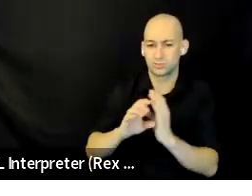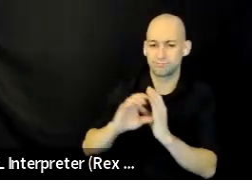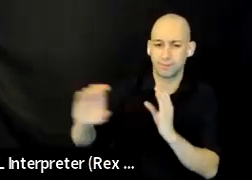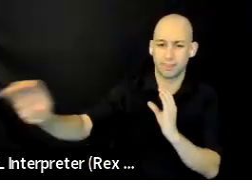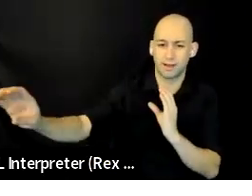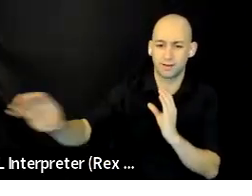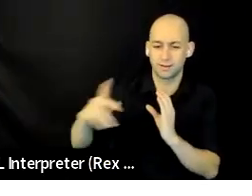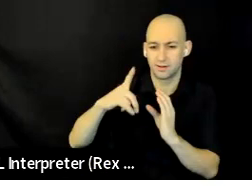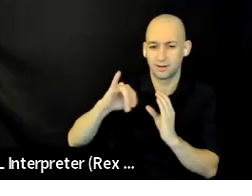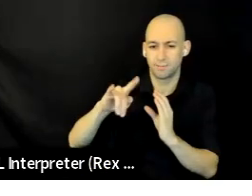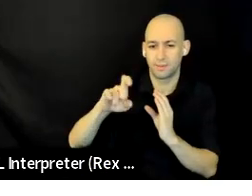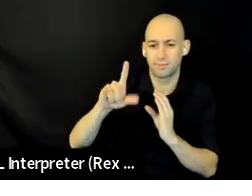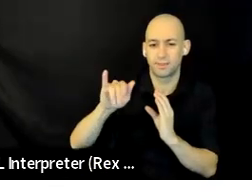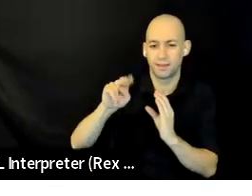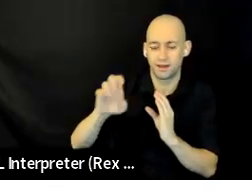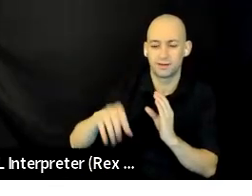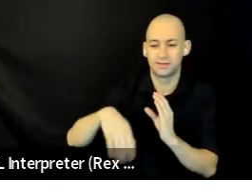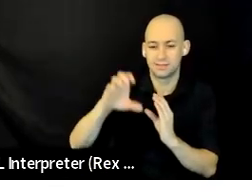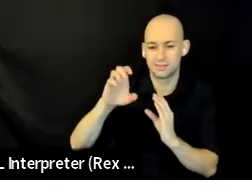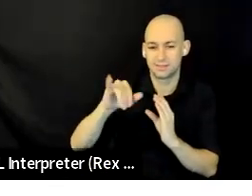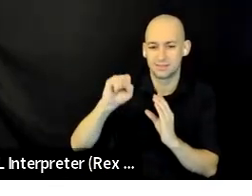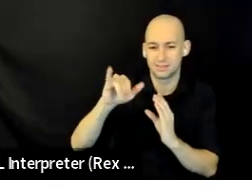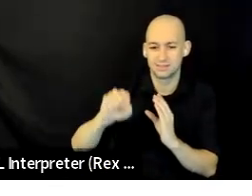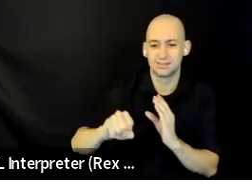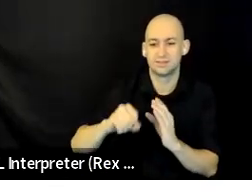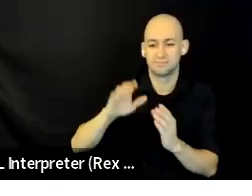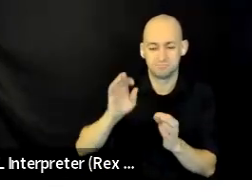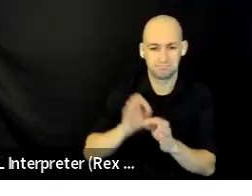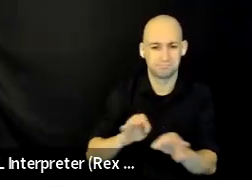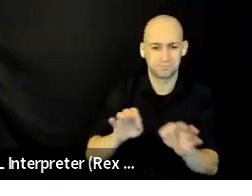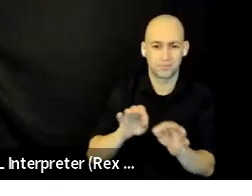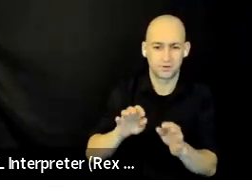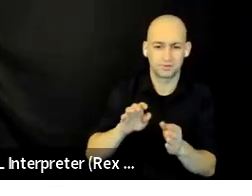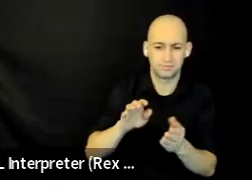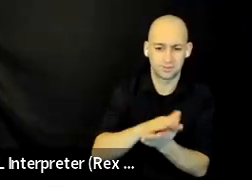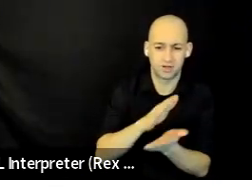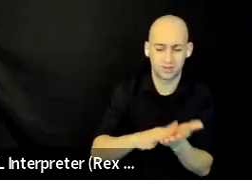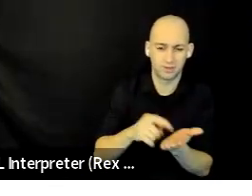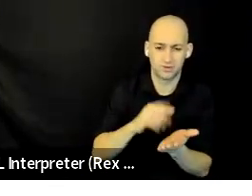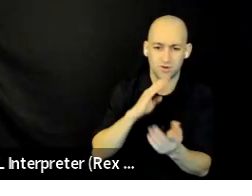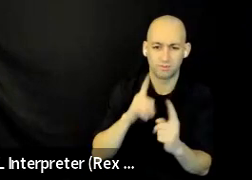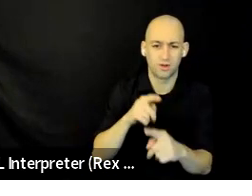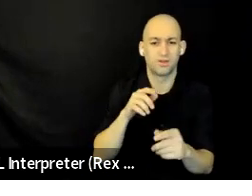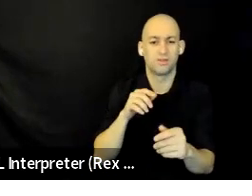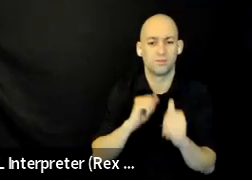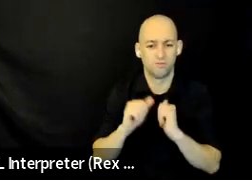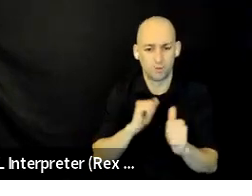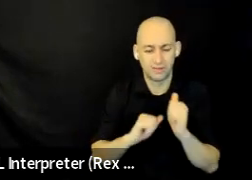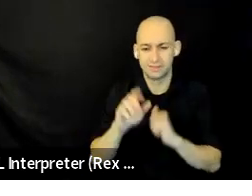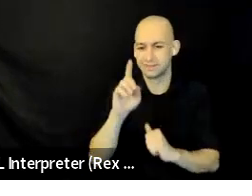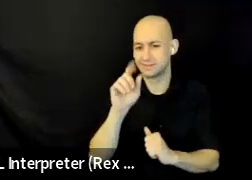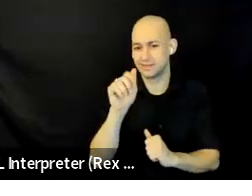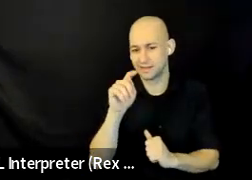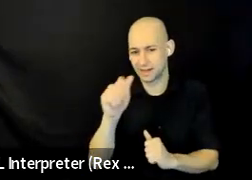Whereas the CSIS main document and the metrics applies to the performance and data-driven approach to evaluating